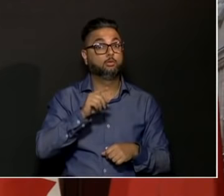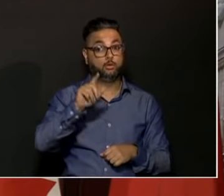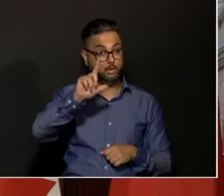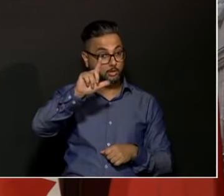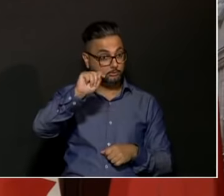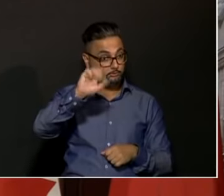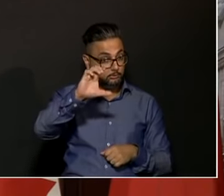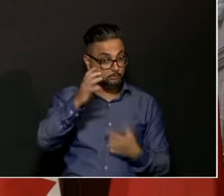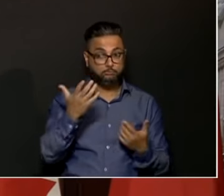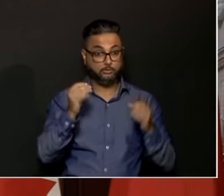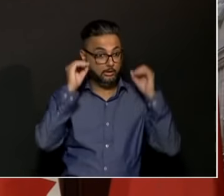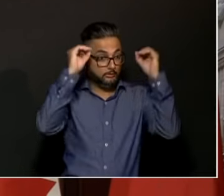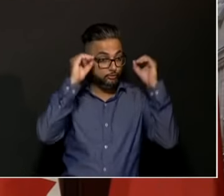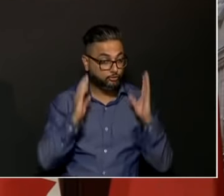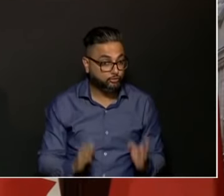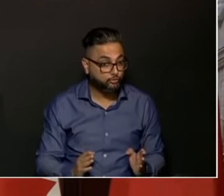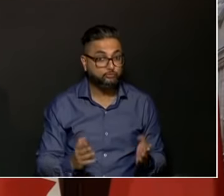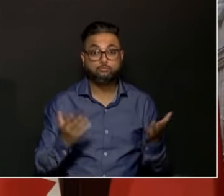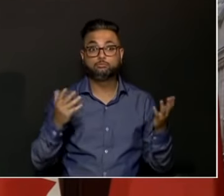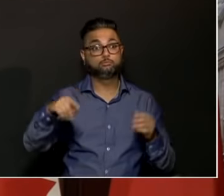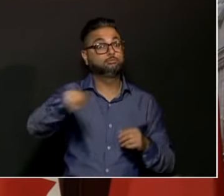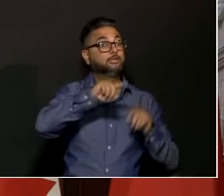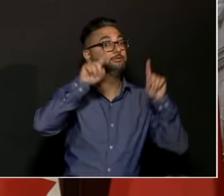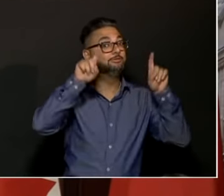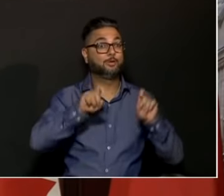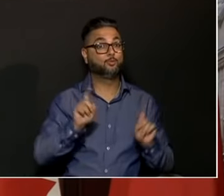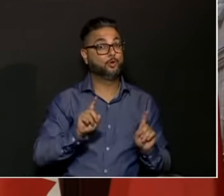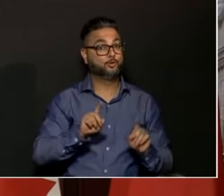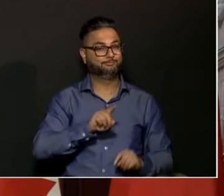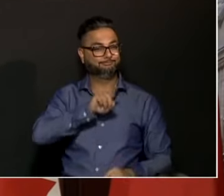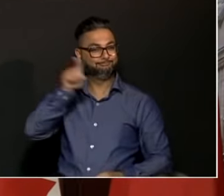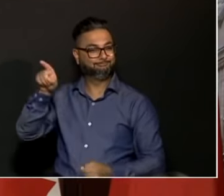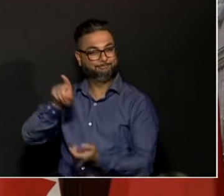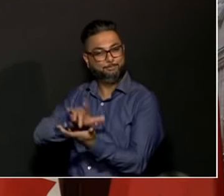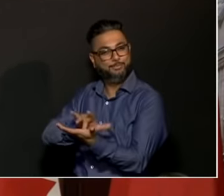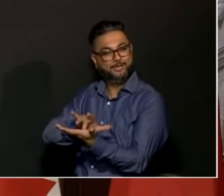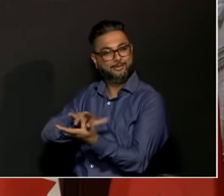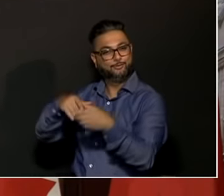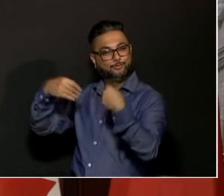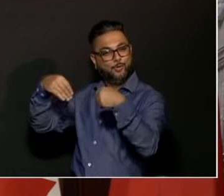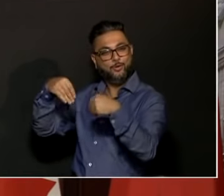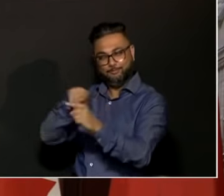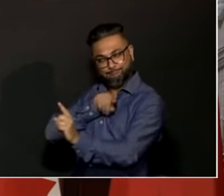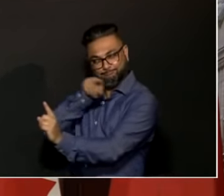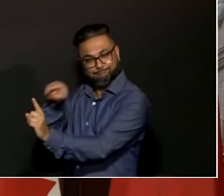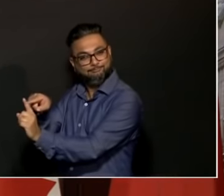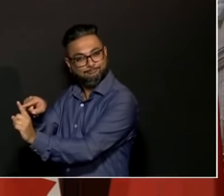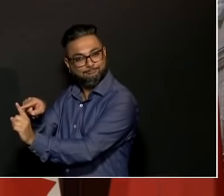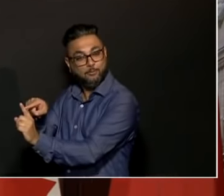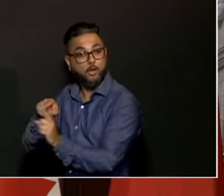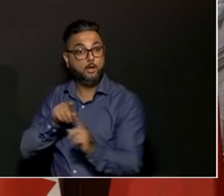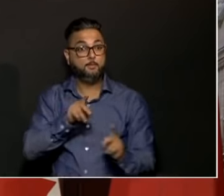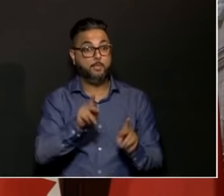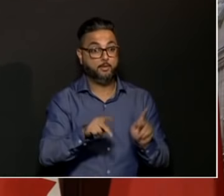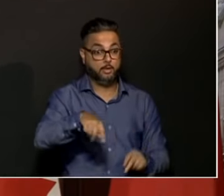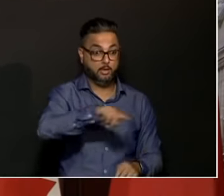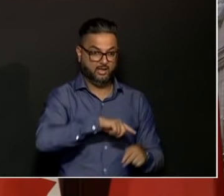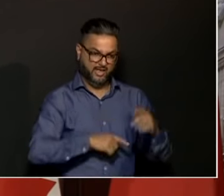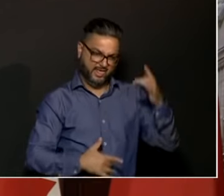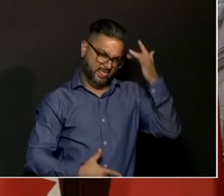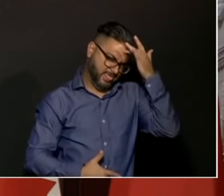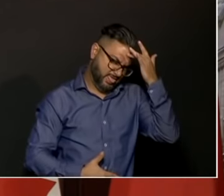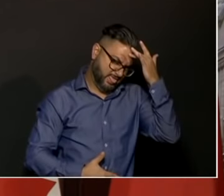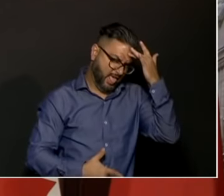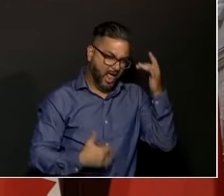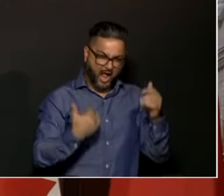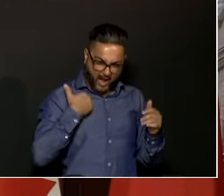others that can now go to pharmacies to be tested. Anyone else that's showing any symptoms or has been in contact, they believe, or has received